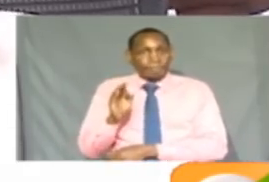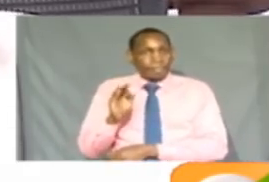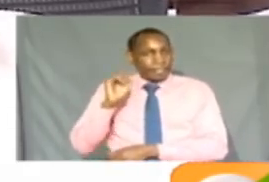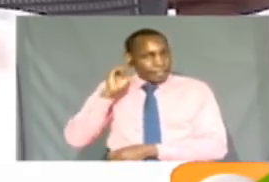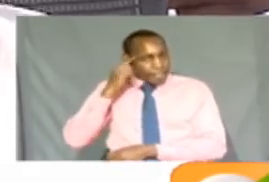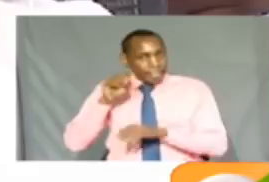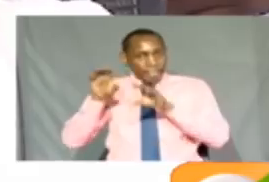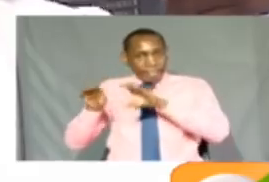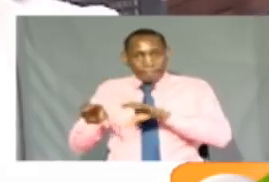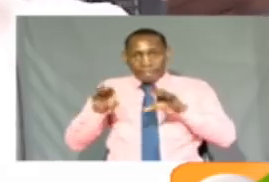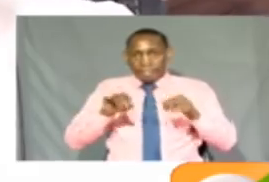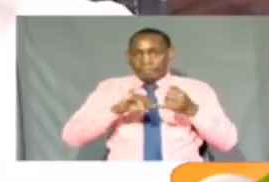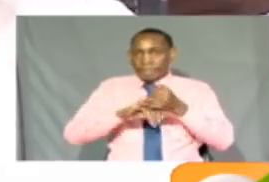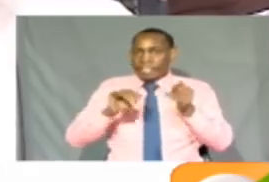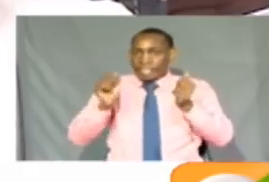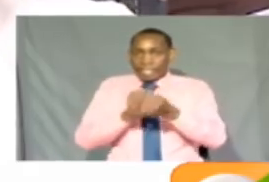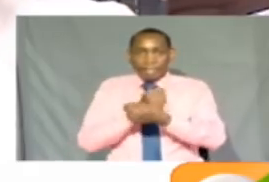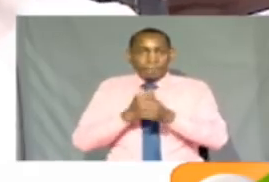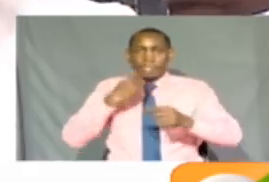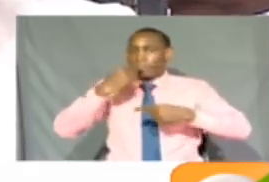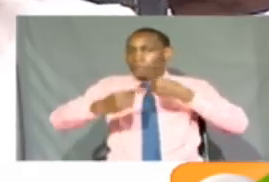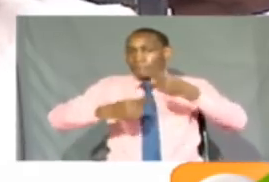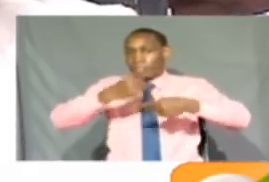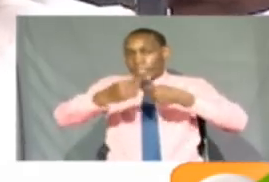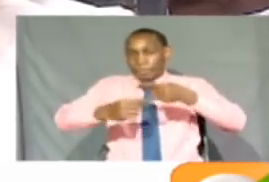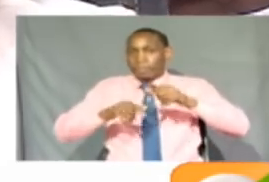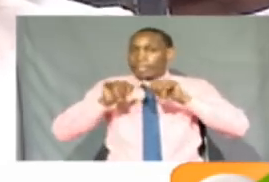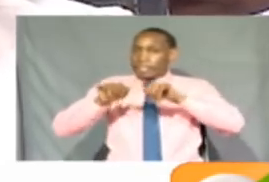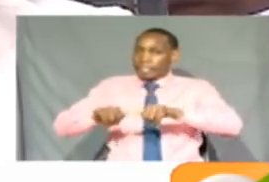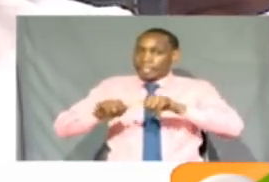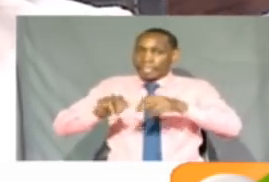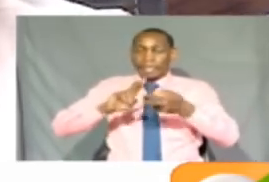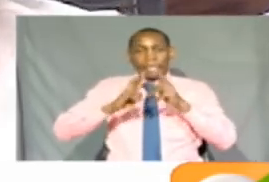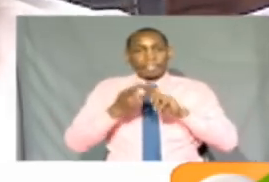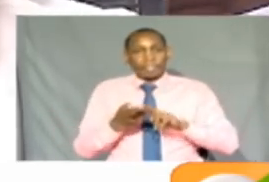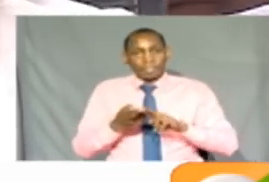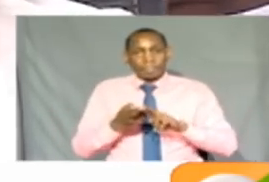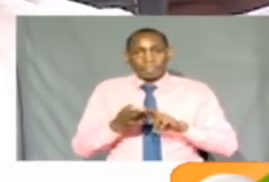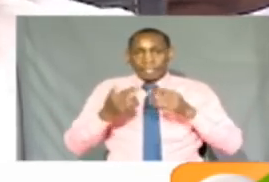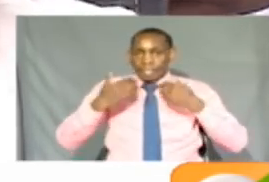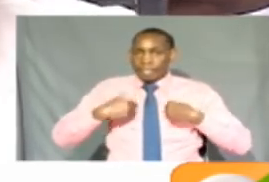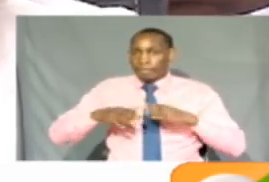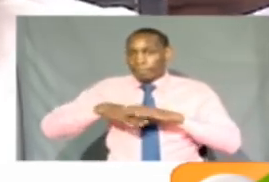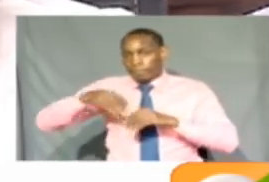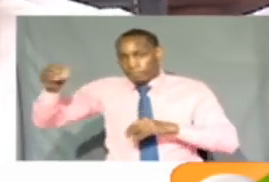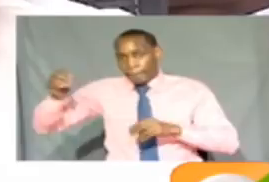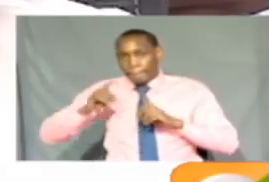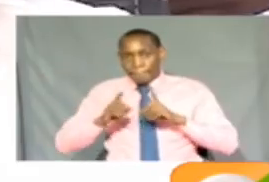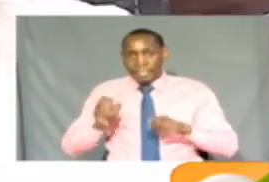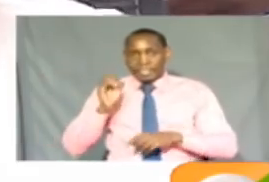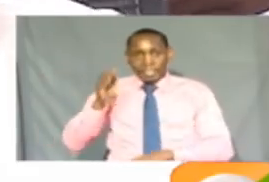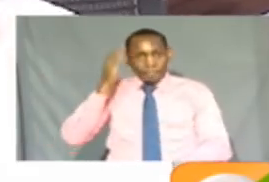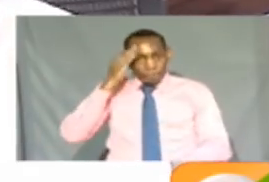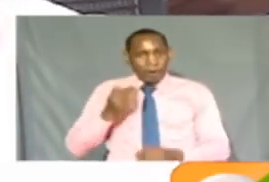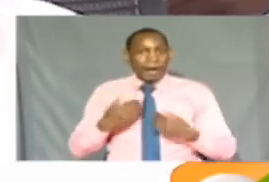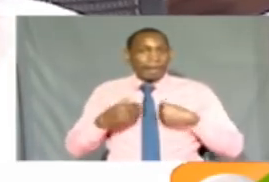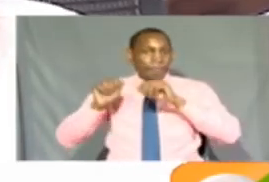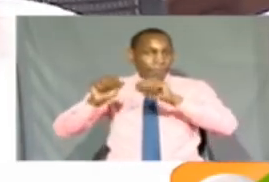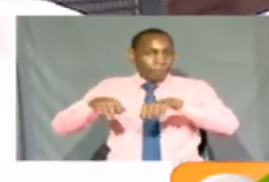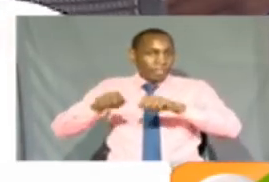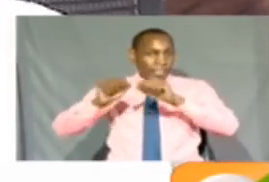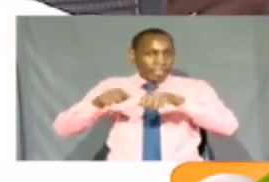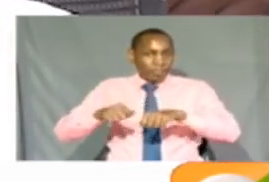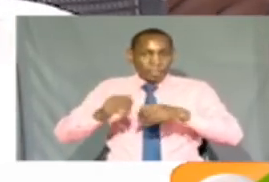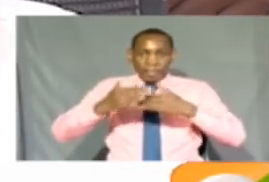to suffer in this marriage, there is no way I'll continue staying in that relationship. I'll actually walk away. But if I know there is a potentiality in